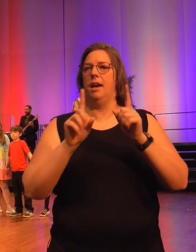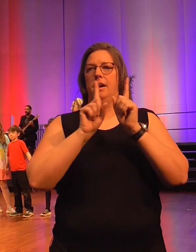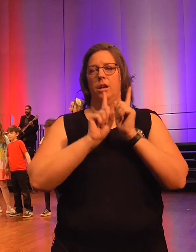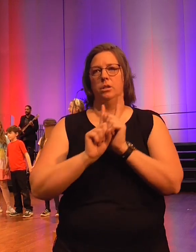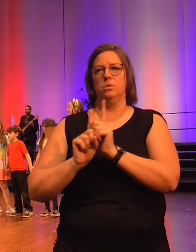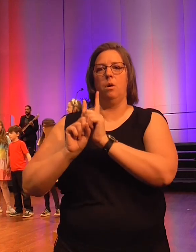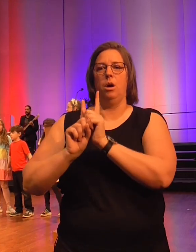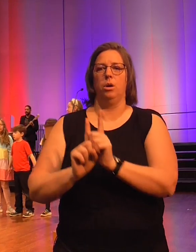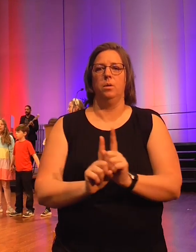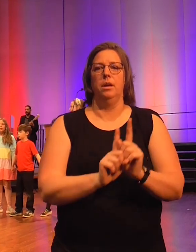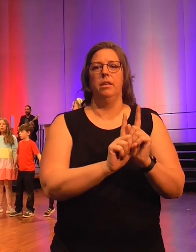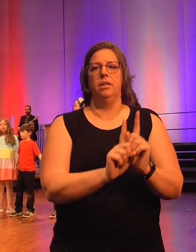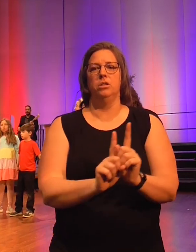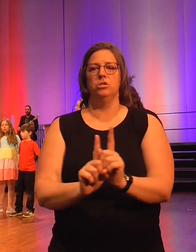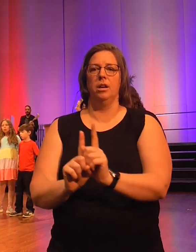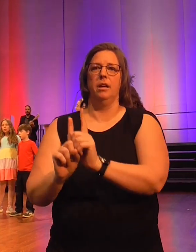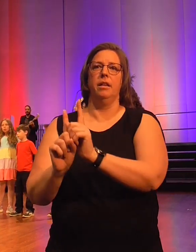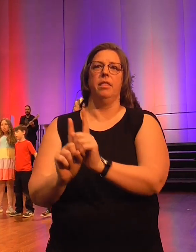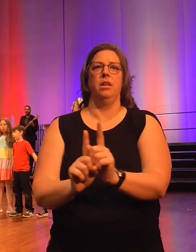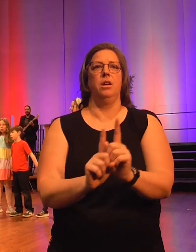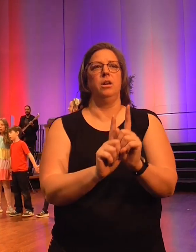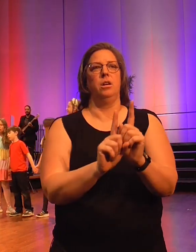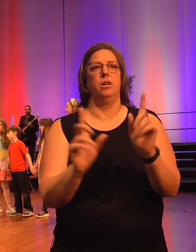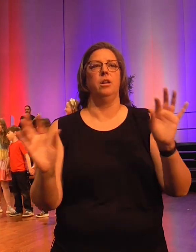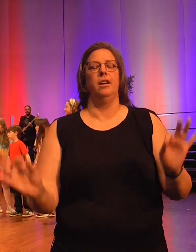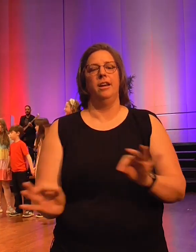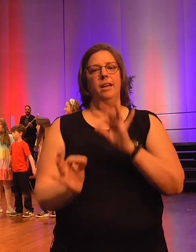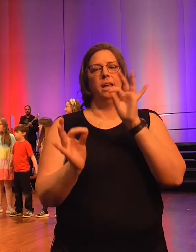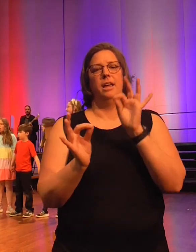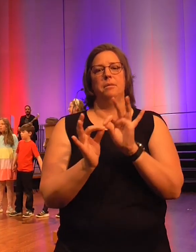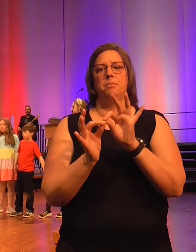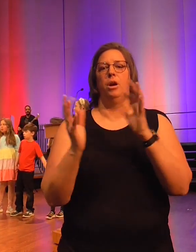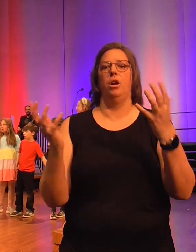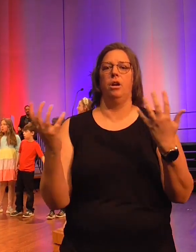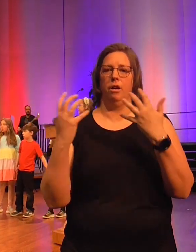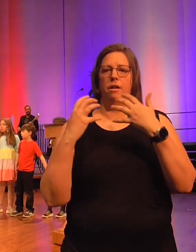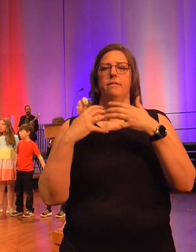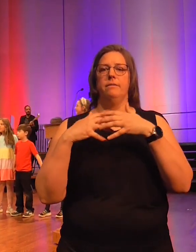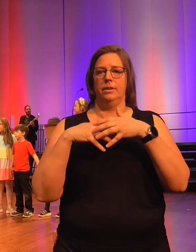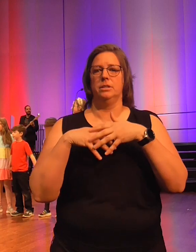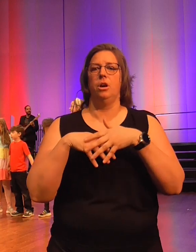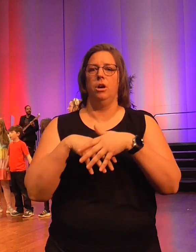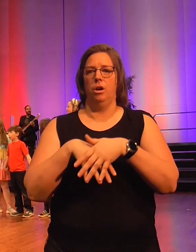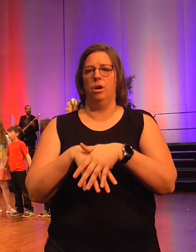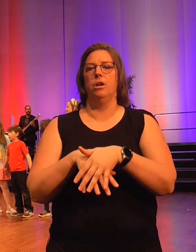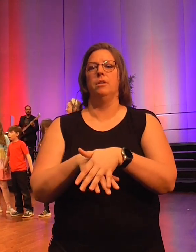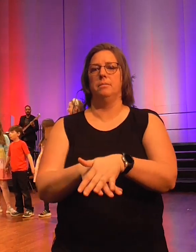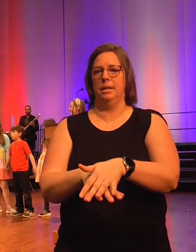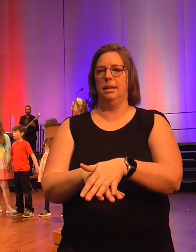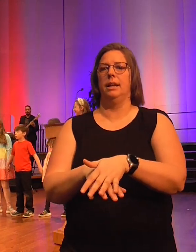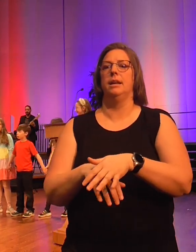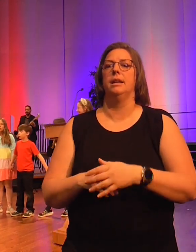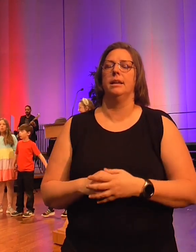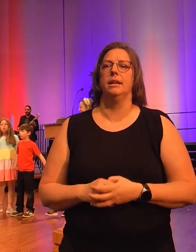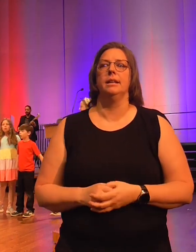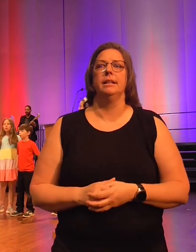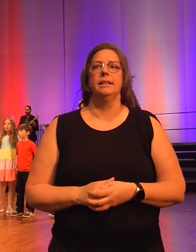Let us walk with each other in perfect